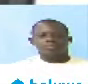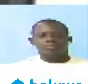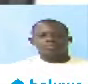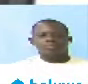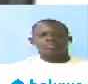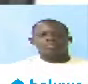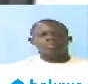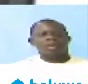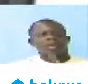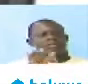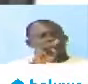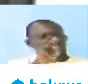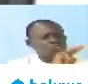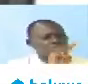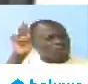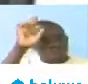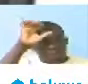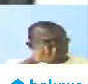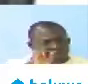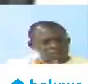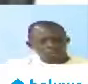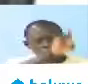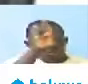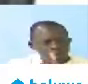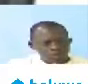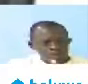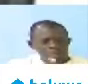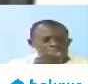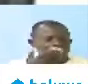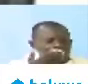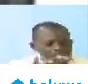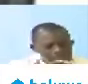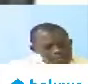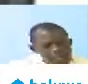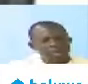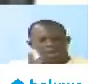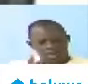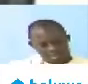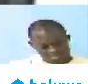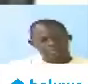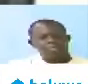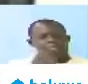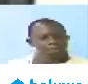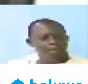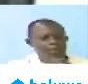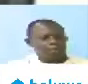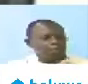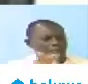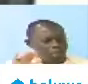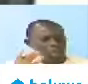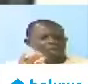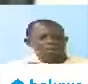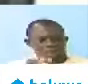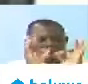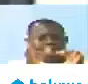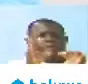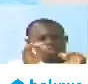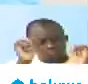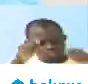If you don't understand the question, please ask me for clarifications and I will.